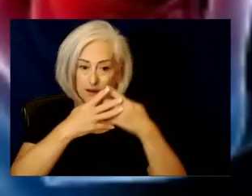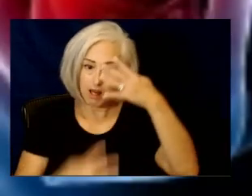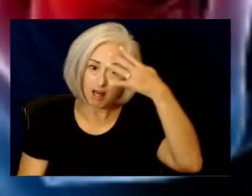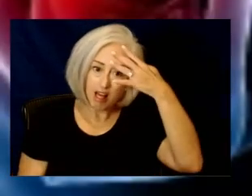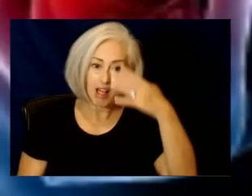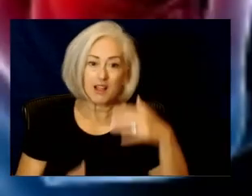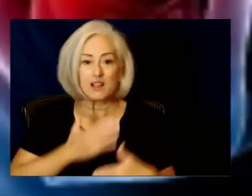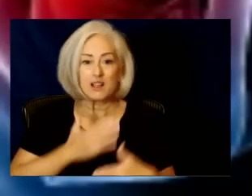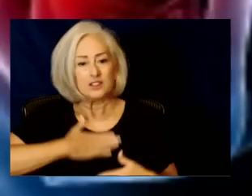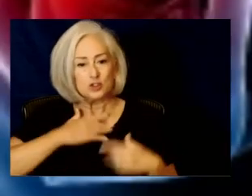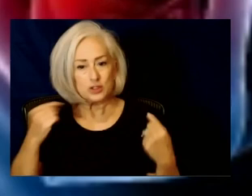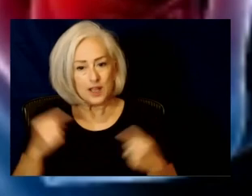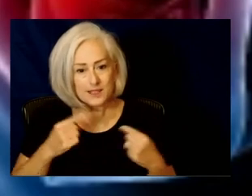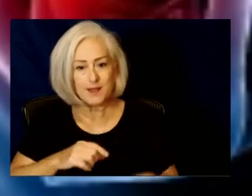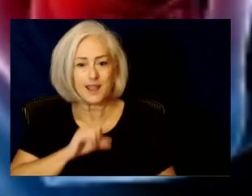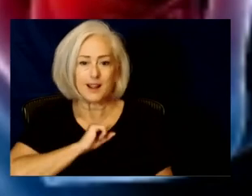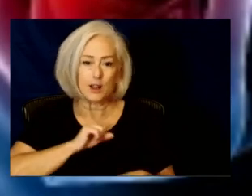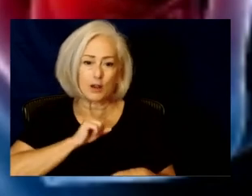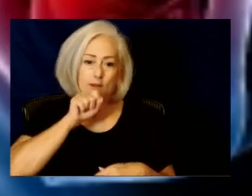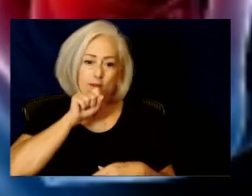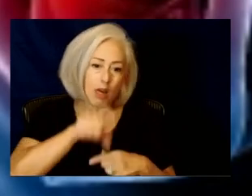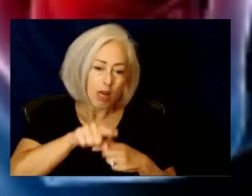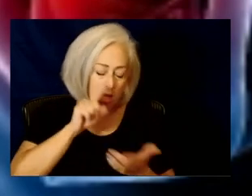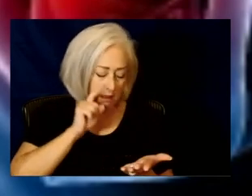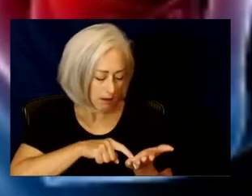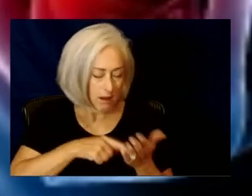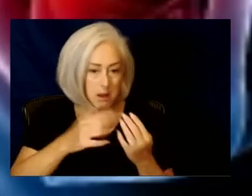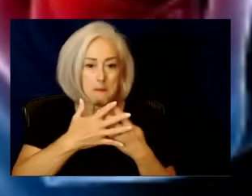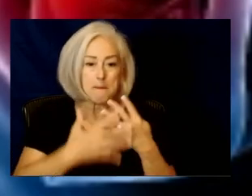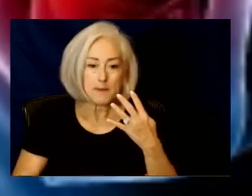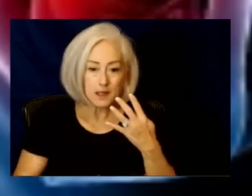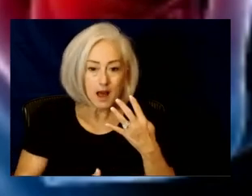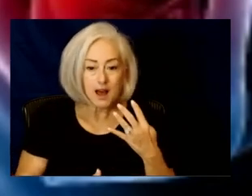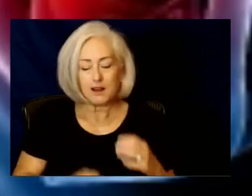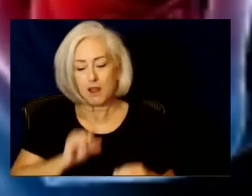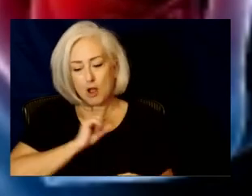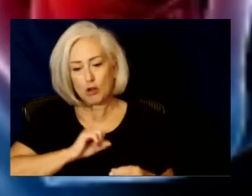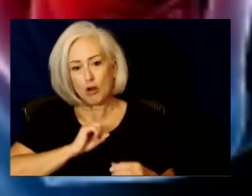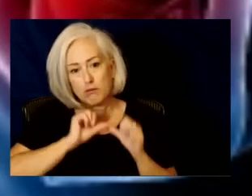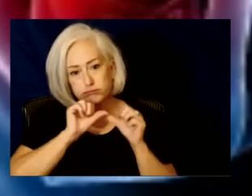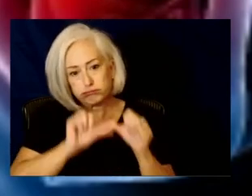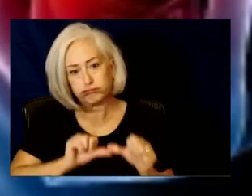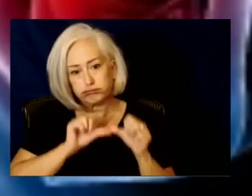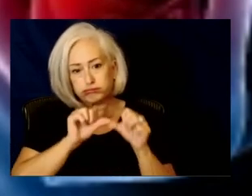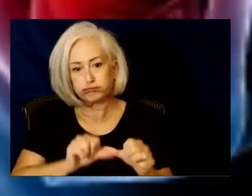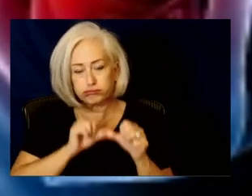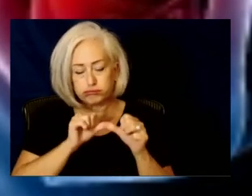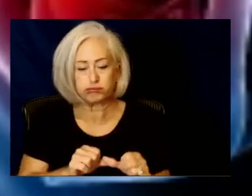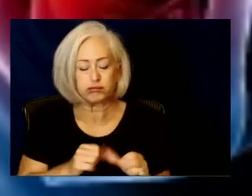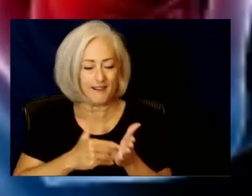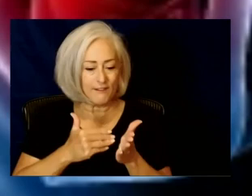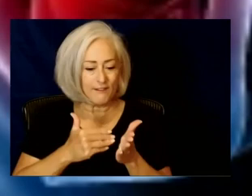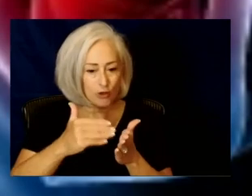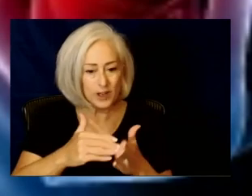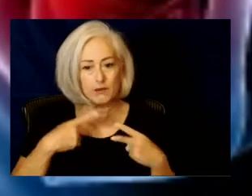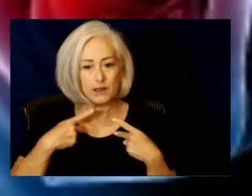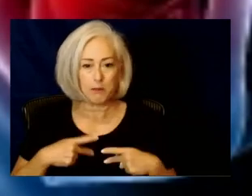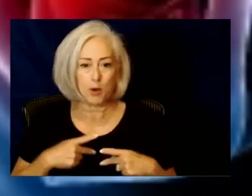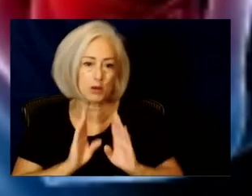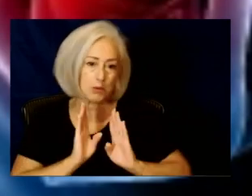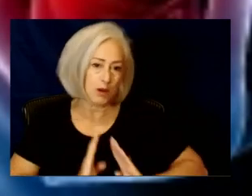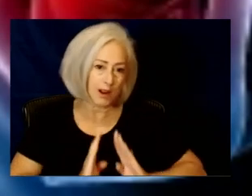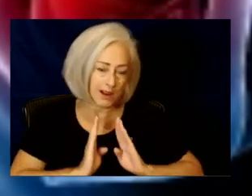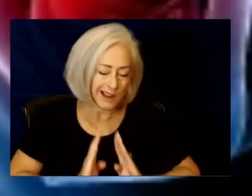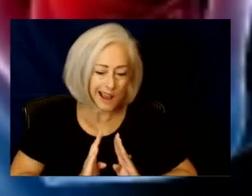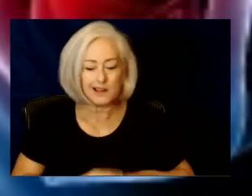or heavy breathing, coughing up blood, cough that doesn't go away, frequent infectious pneumonia, weight loss of appetite, joint pain,